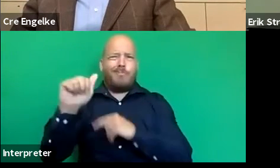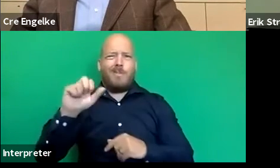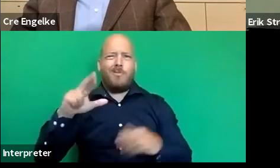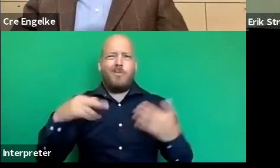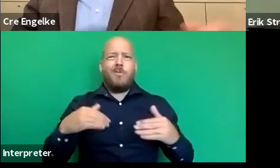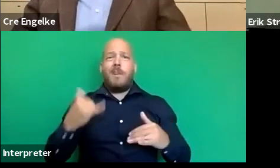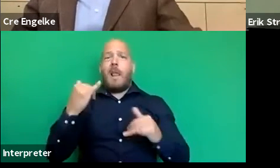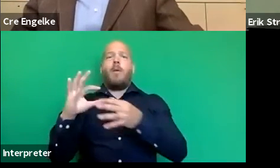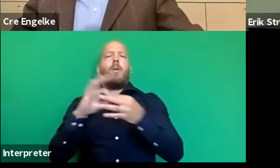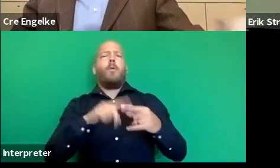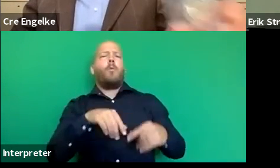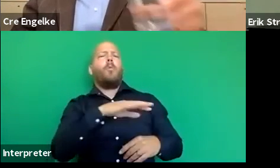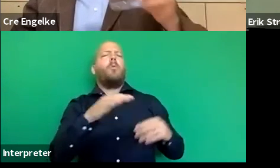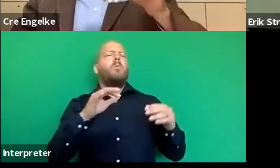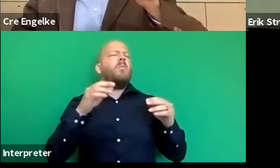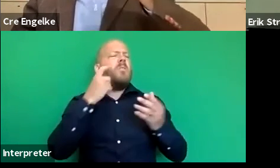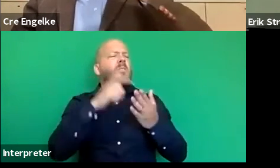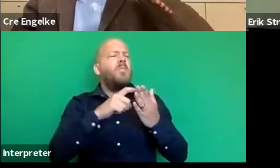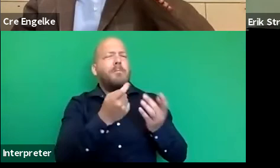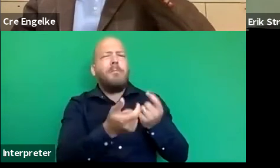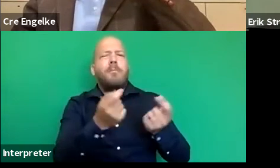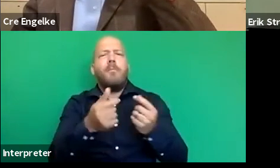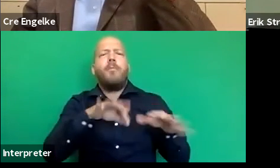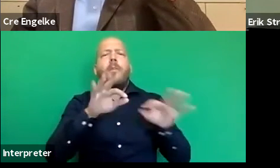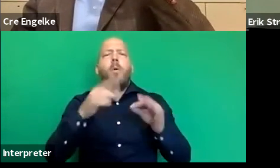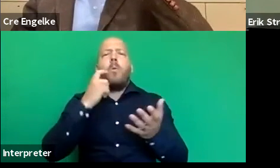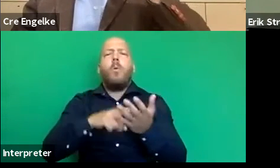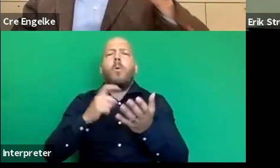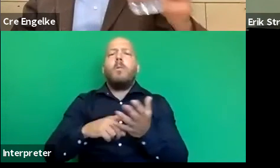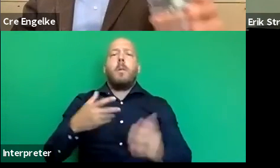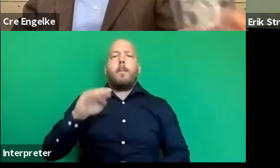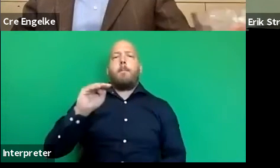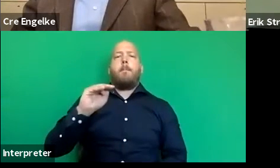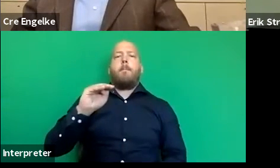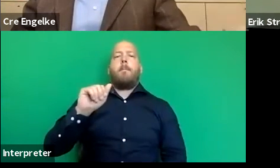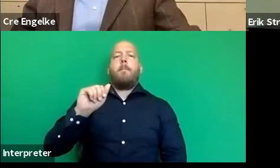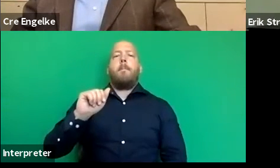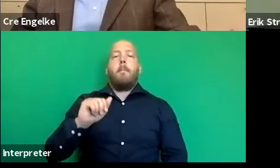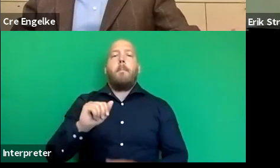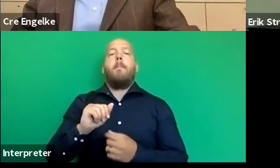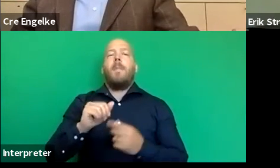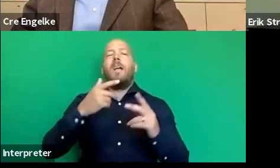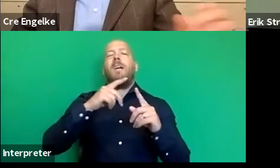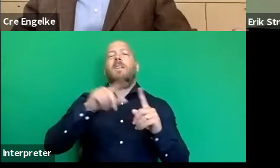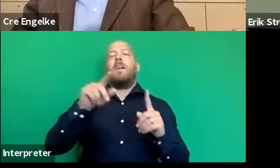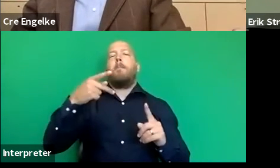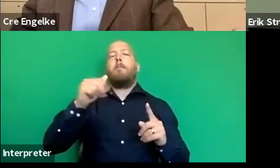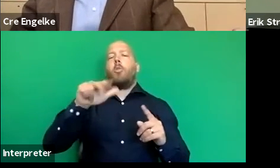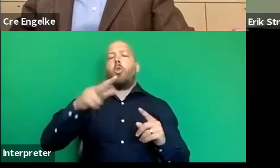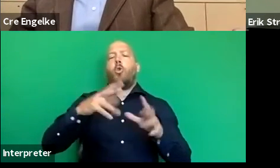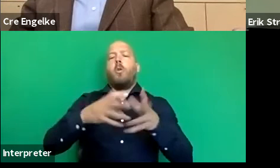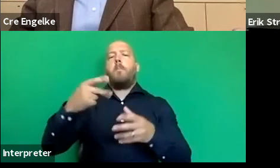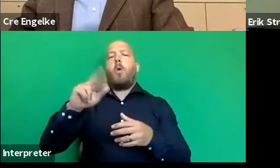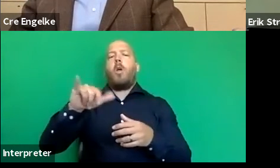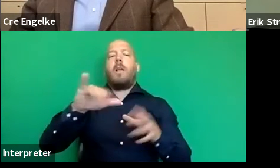is not to say that in every case, ASR will outperform the accuracy of a human communications assistant, but